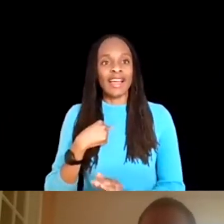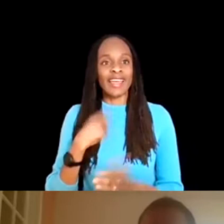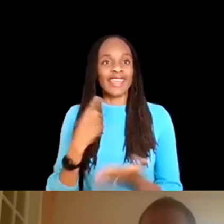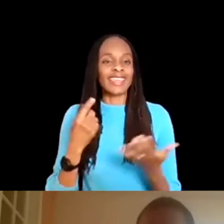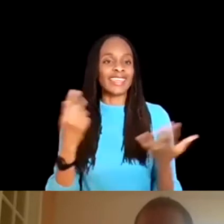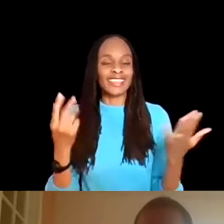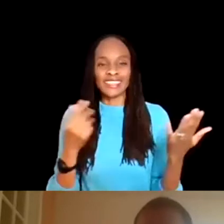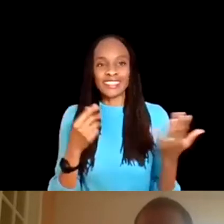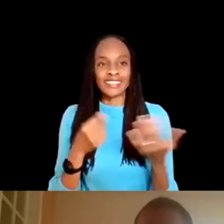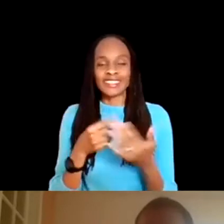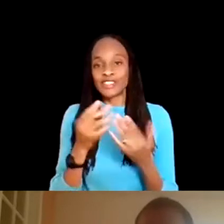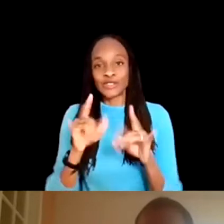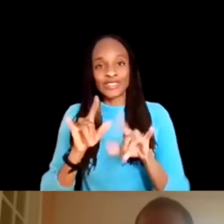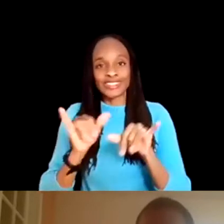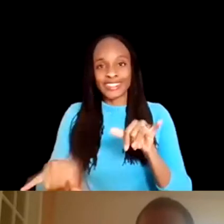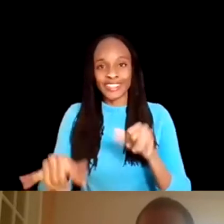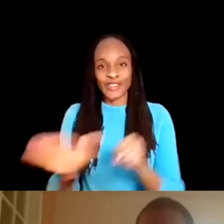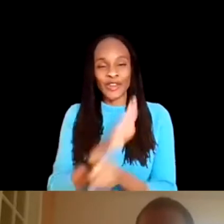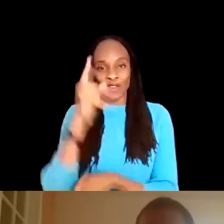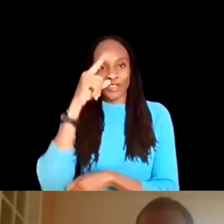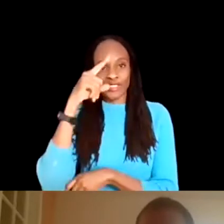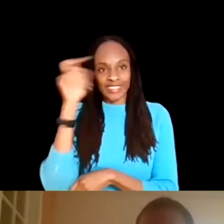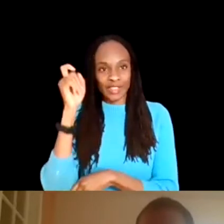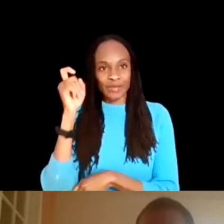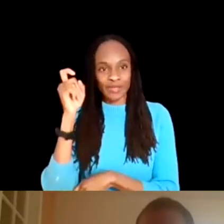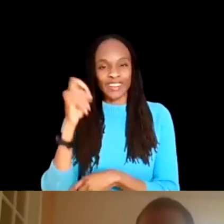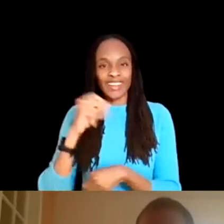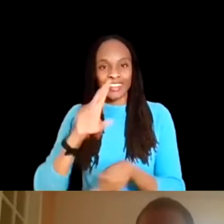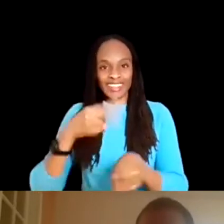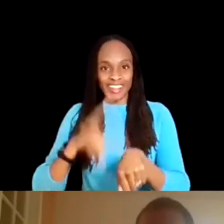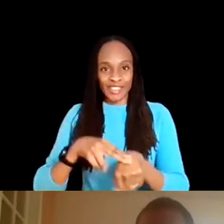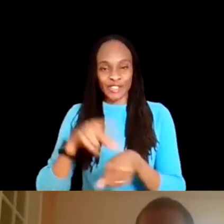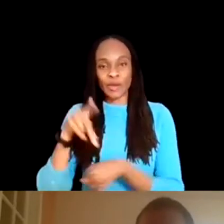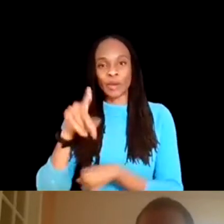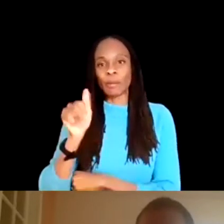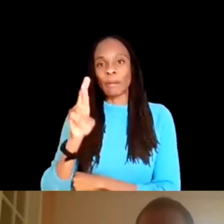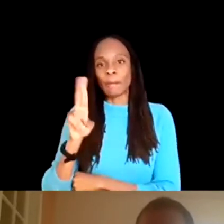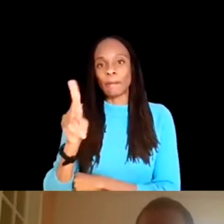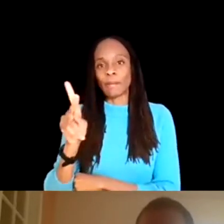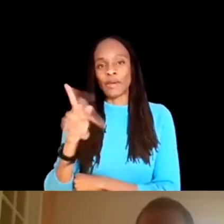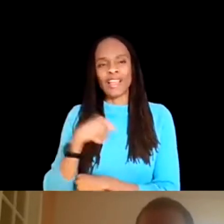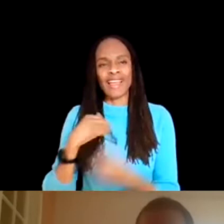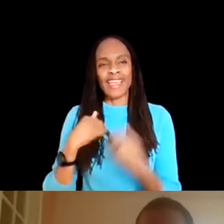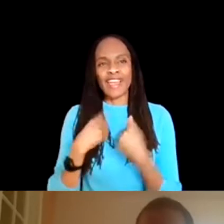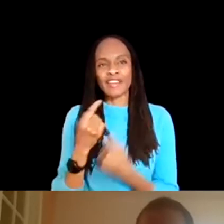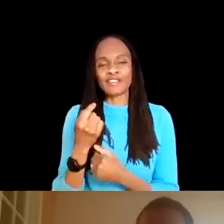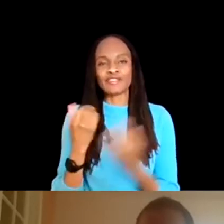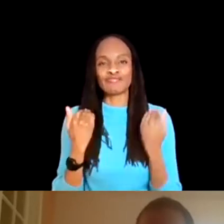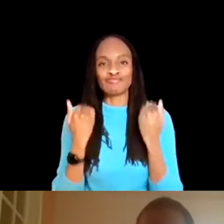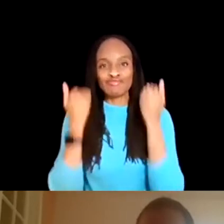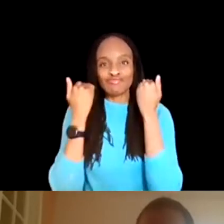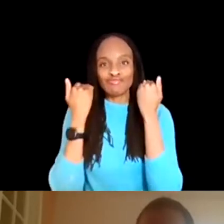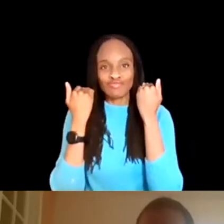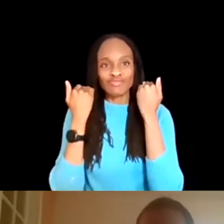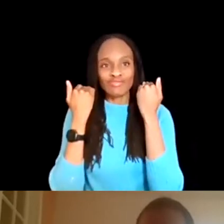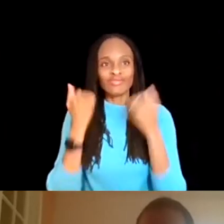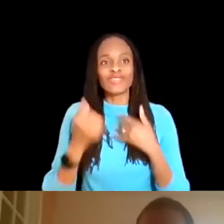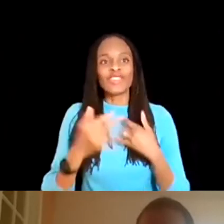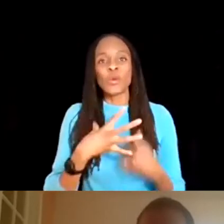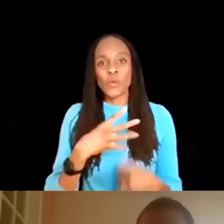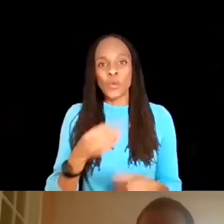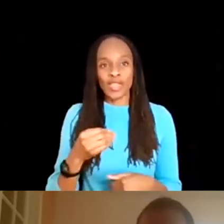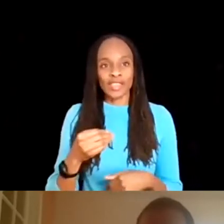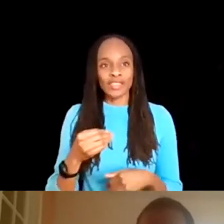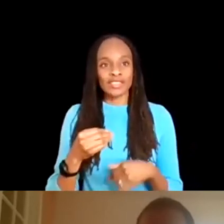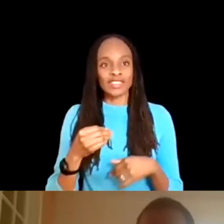summer for 6 weeks. It's Grand Teton National Park. And I have a little short hair and a white shirt. And then